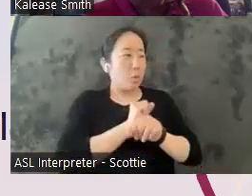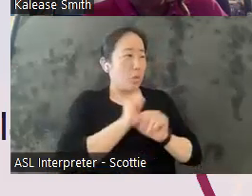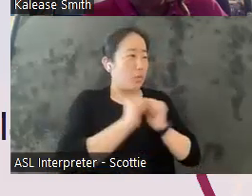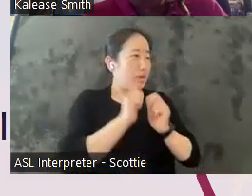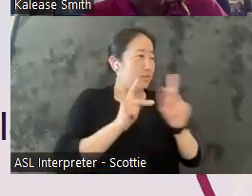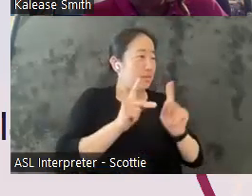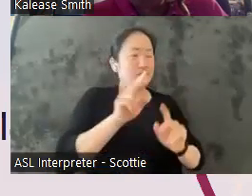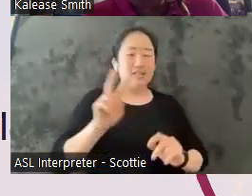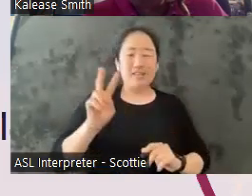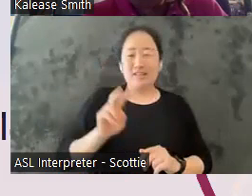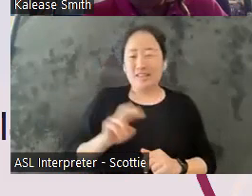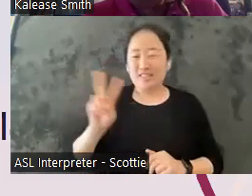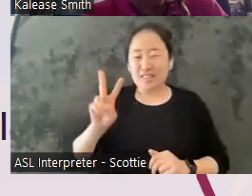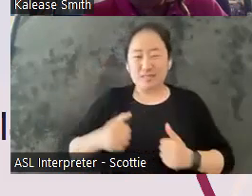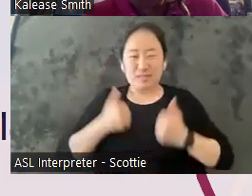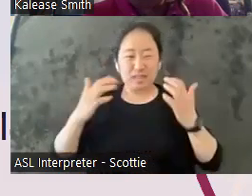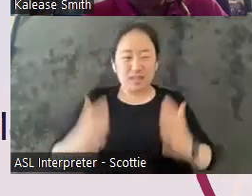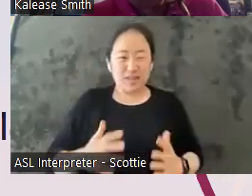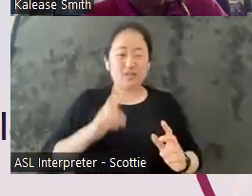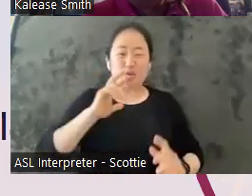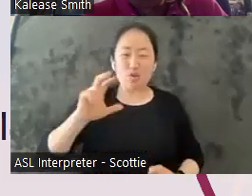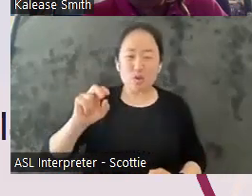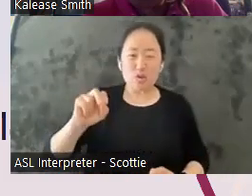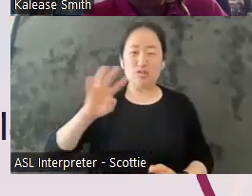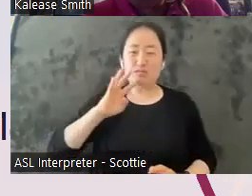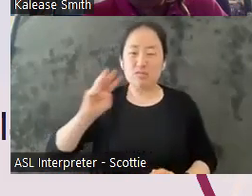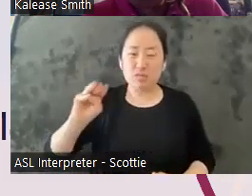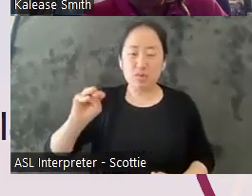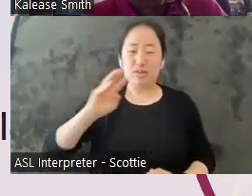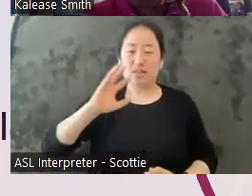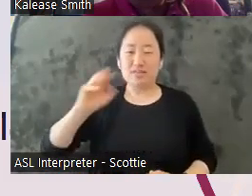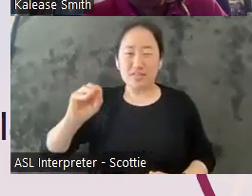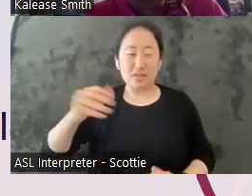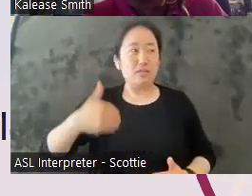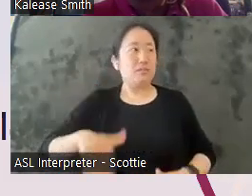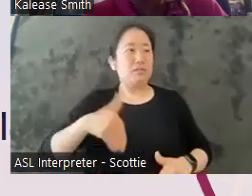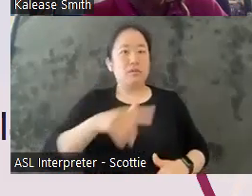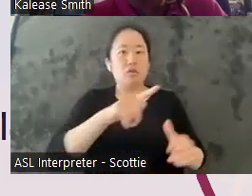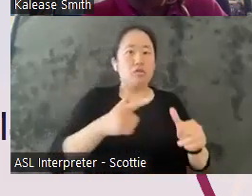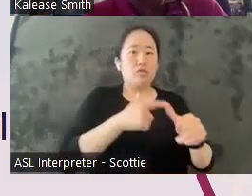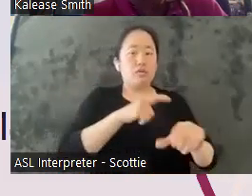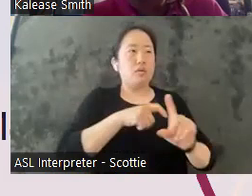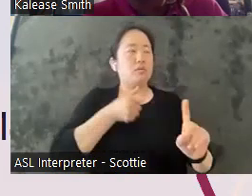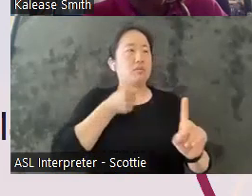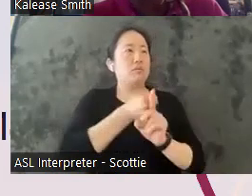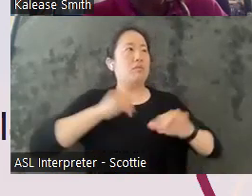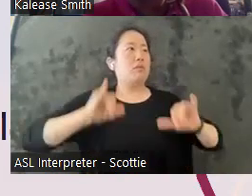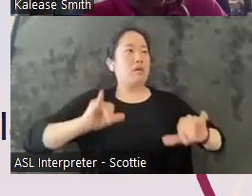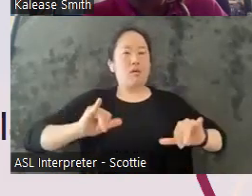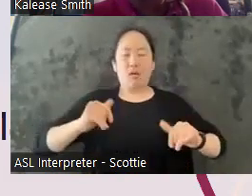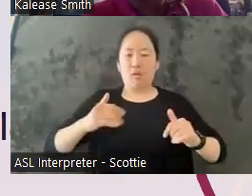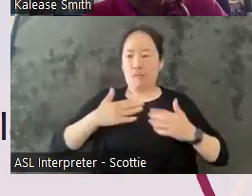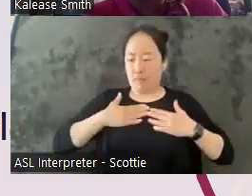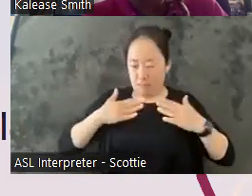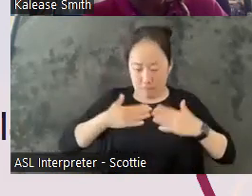40s, even 50s, where they're realizing for the first time that they have agency over their own bodies. And I'm just